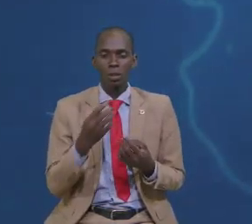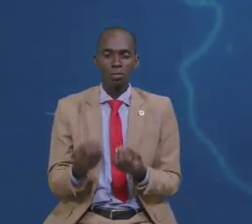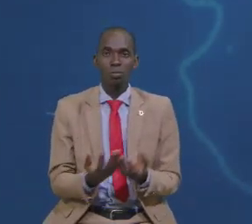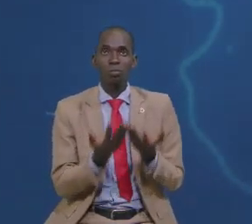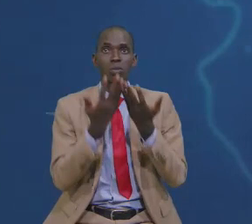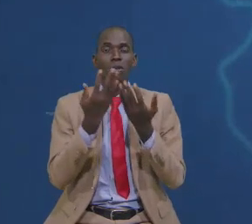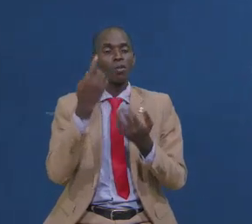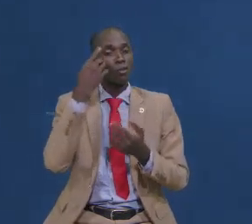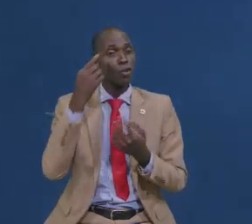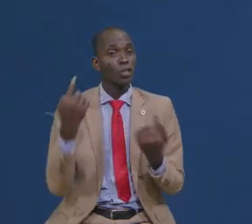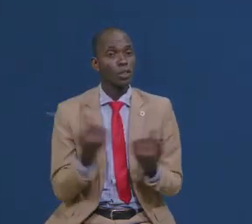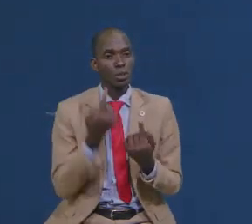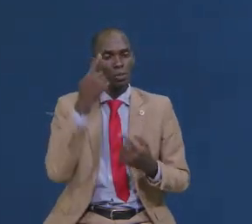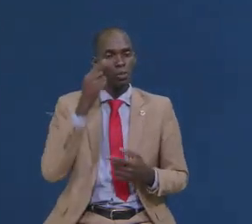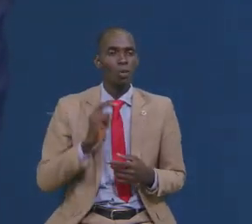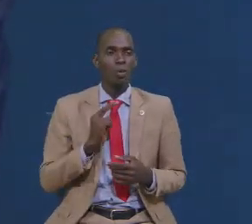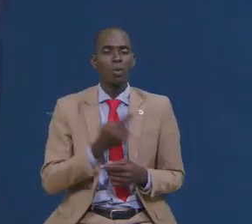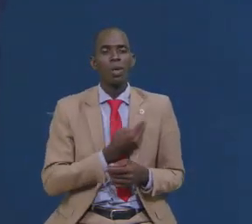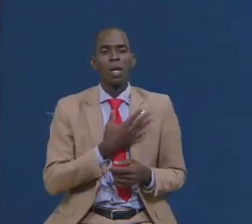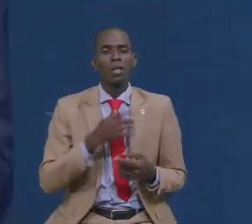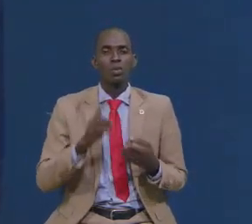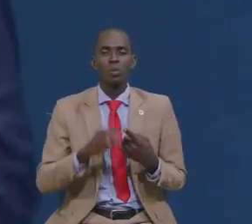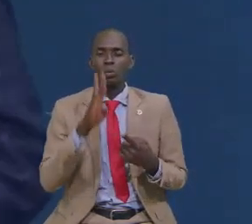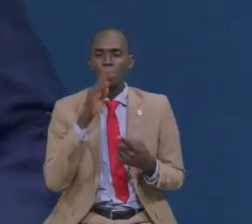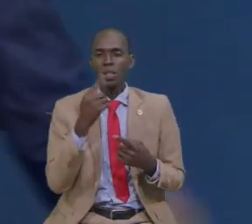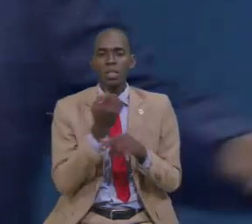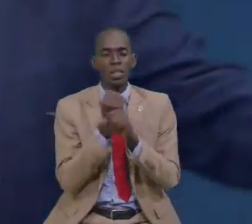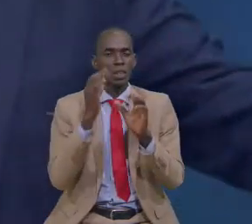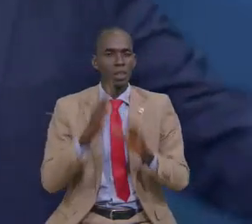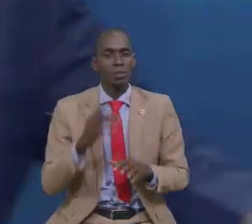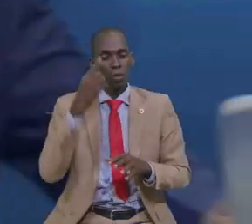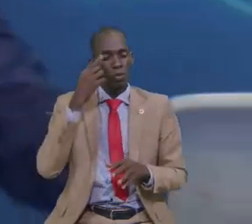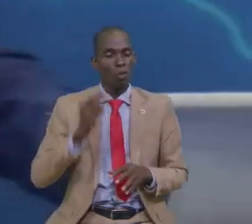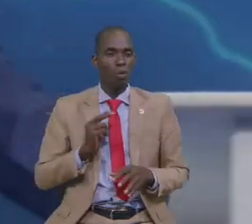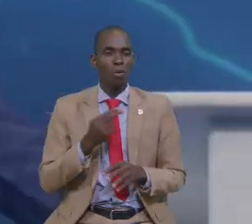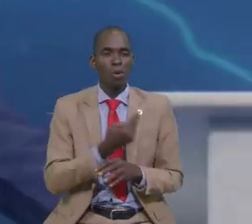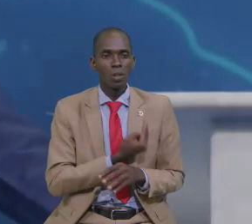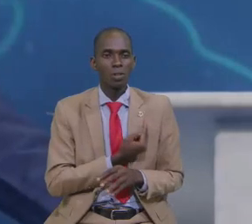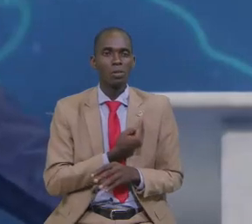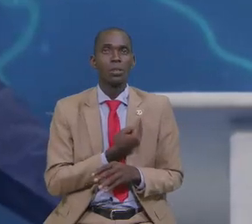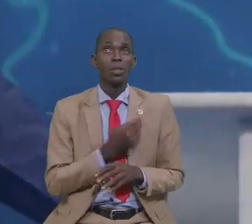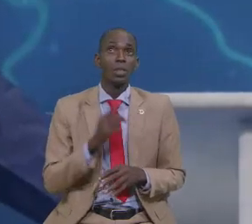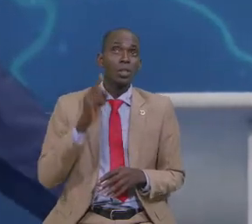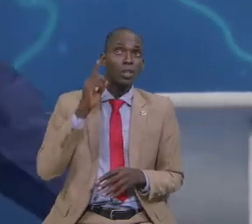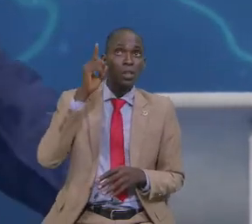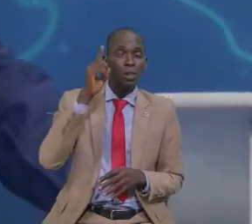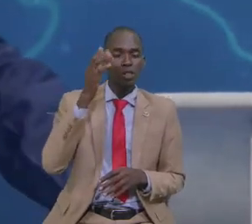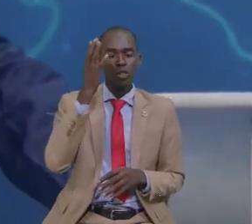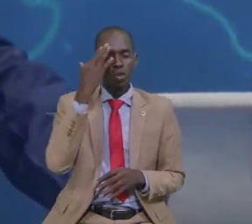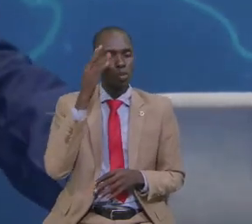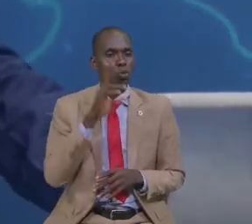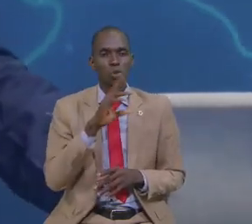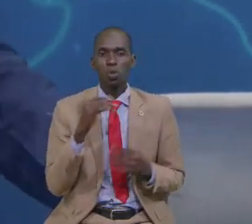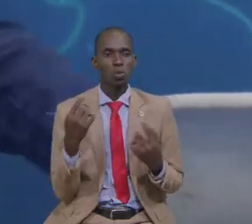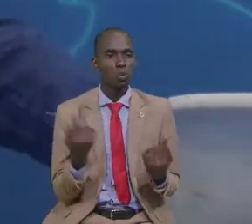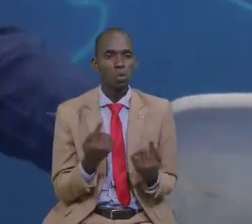sin or for us and to be the Savior for us in new no sin who knew